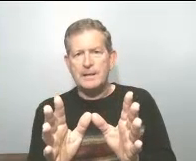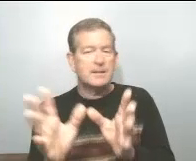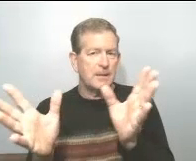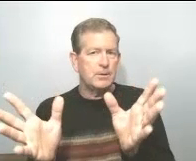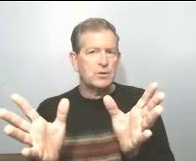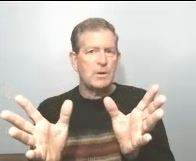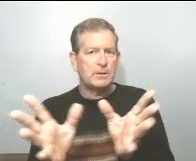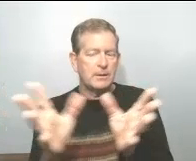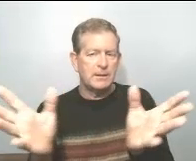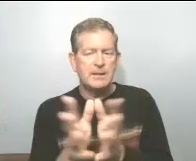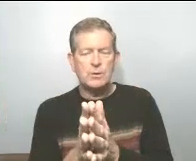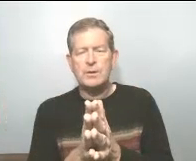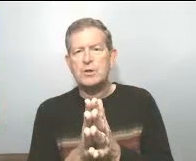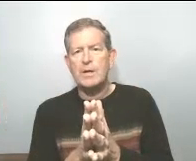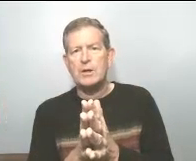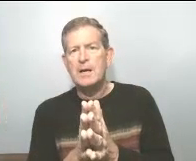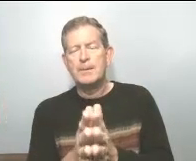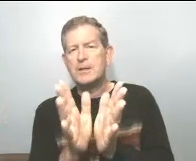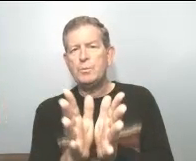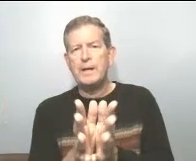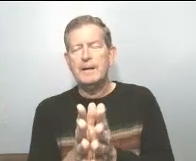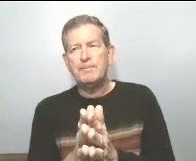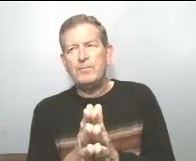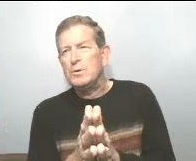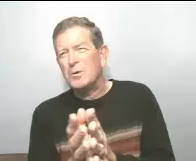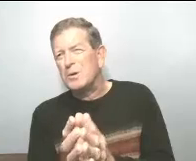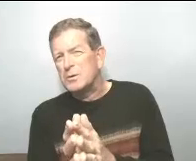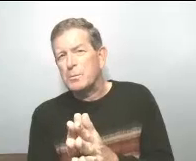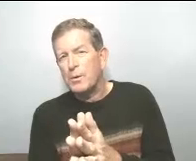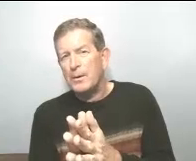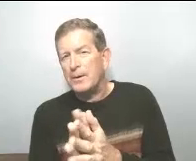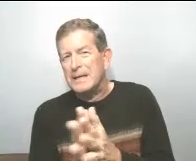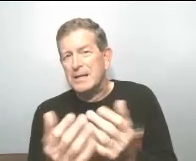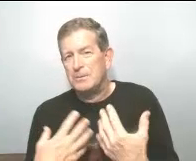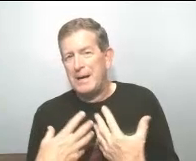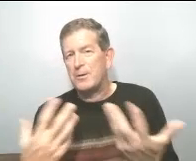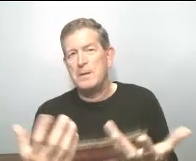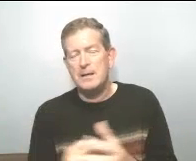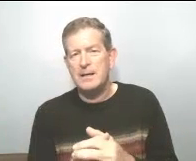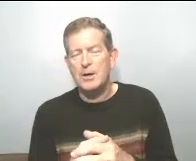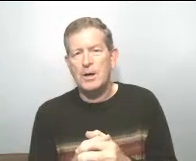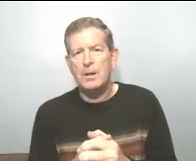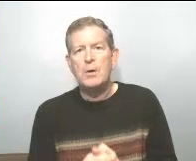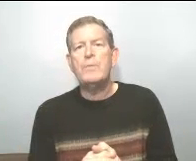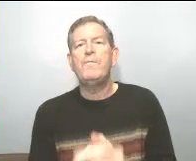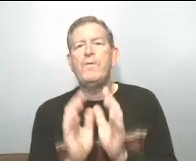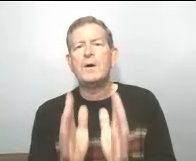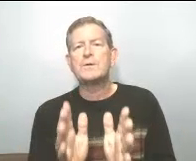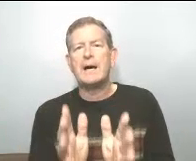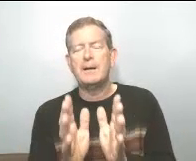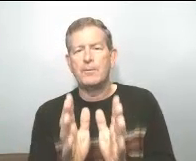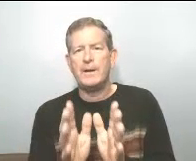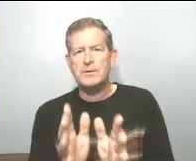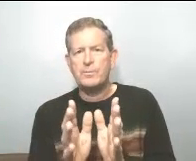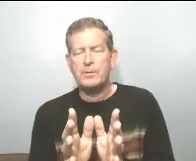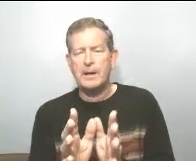point, and this is up to your instructor and his or her discretion, but at this point, if you don't use the pronoun, it doesn't bother me at all. We will focus